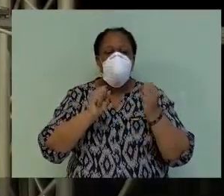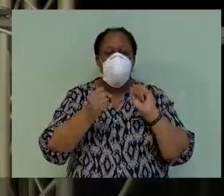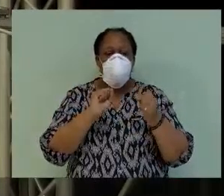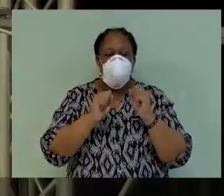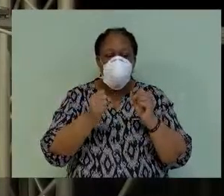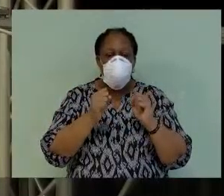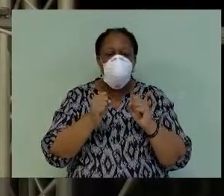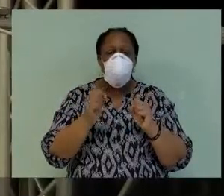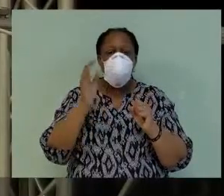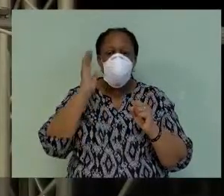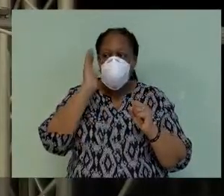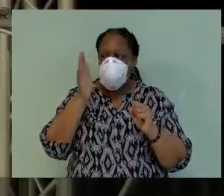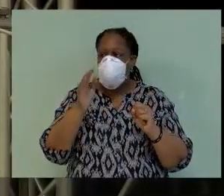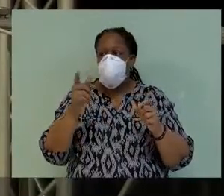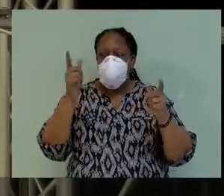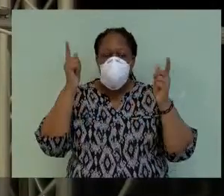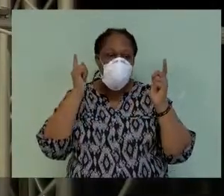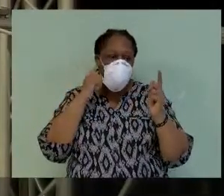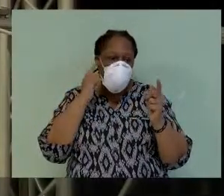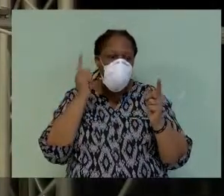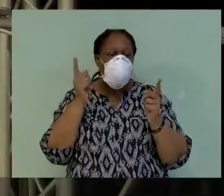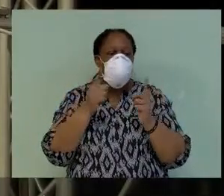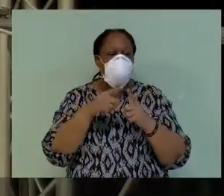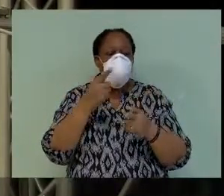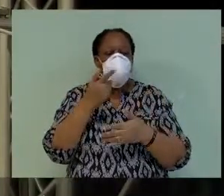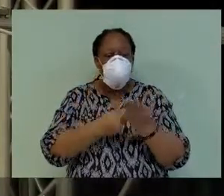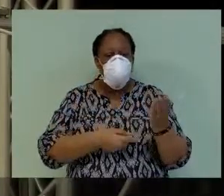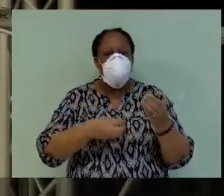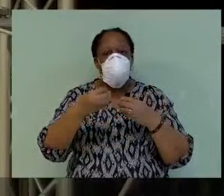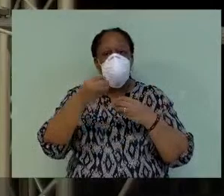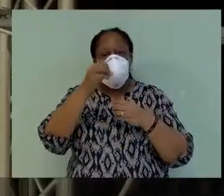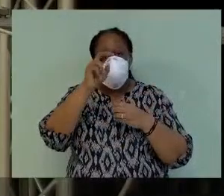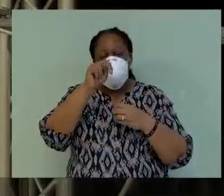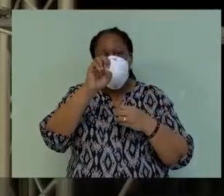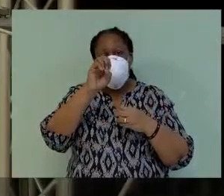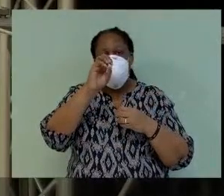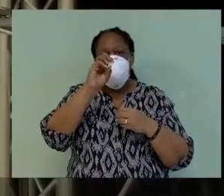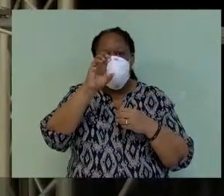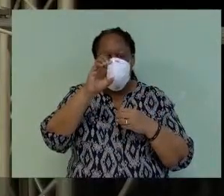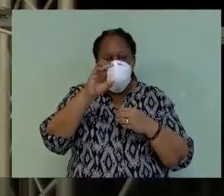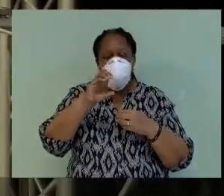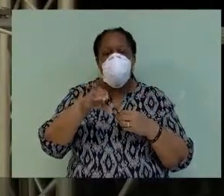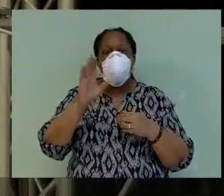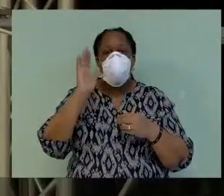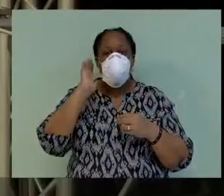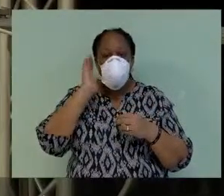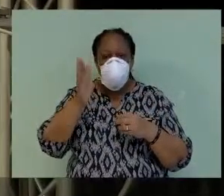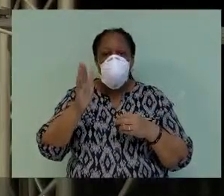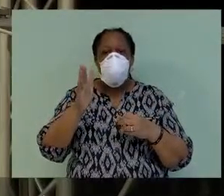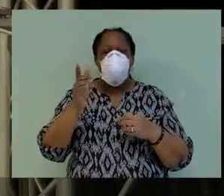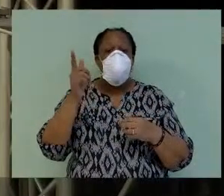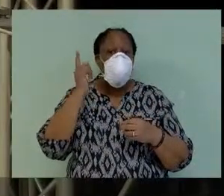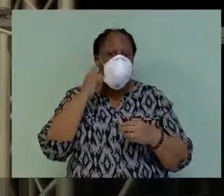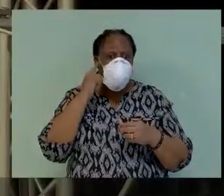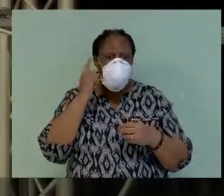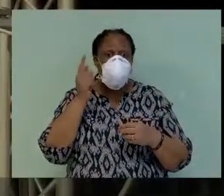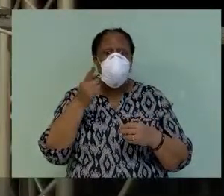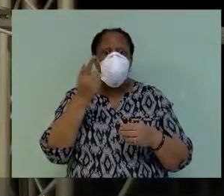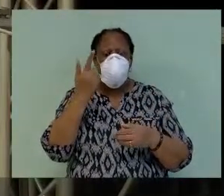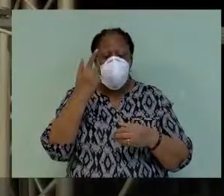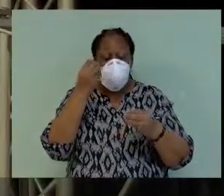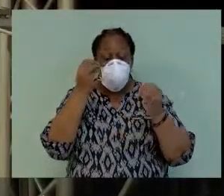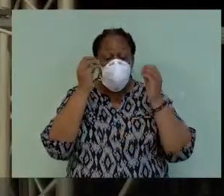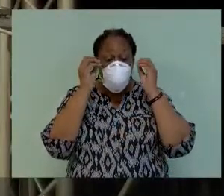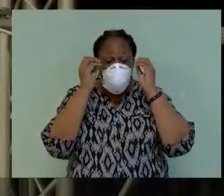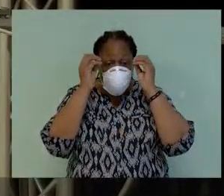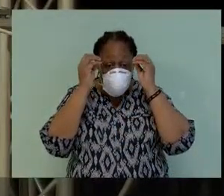guided by the NEOC Organization Committee in relation to the rollout of sporting activities. Definitely, we will